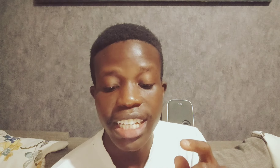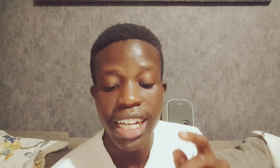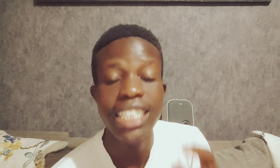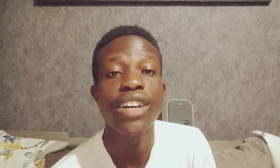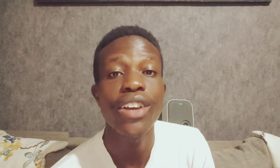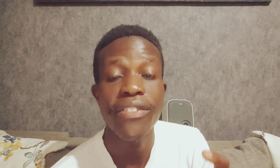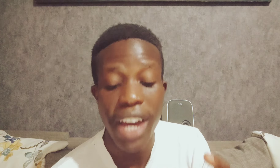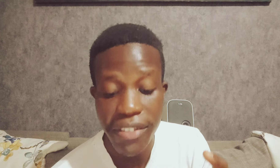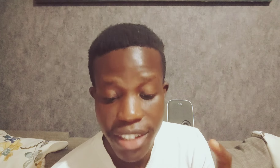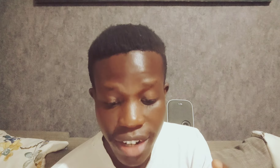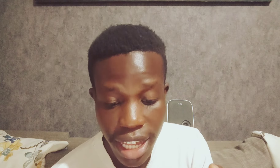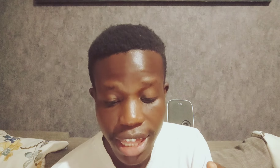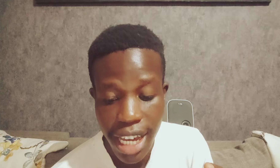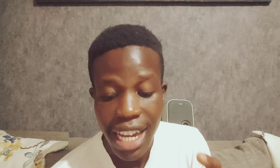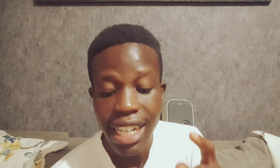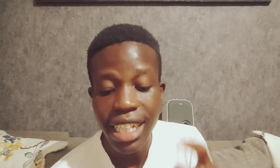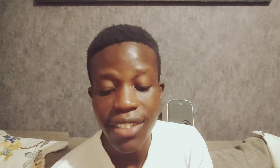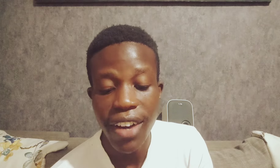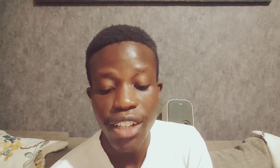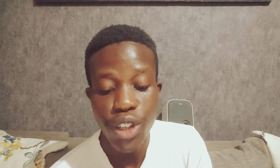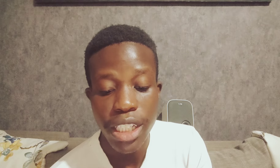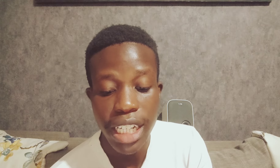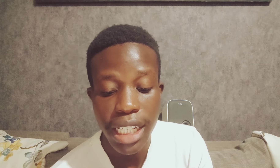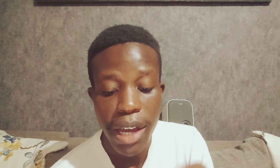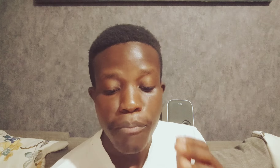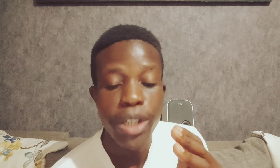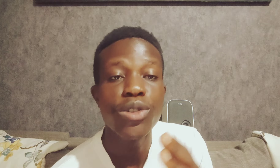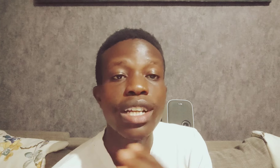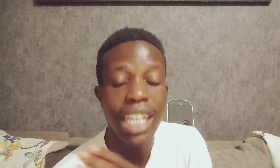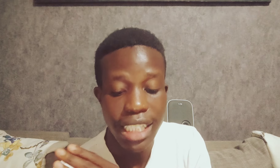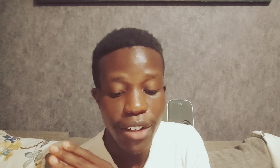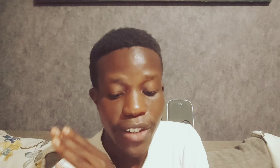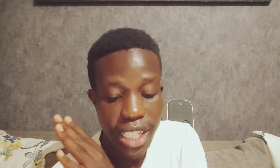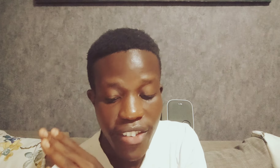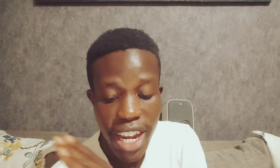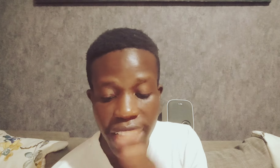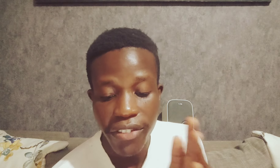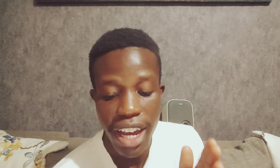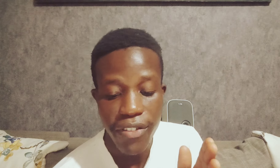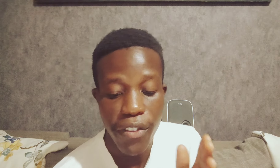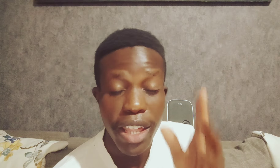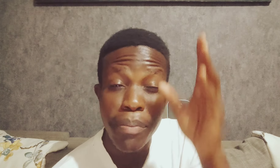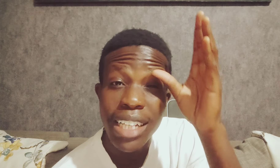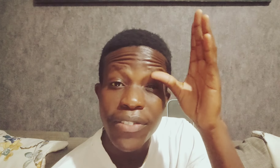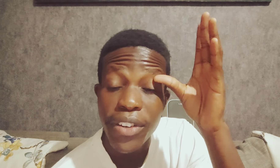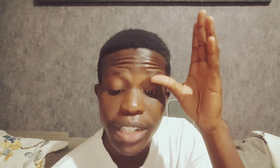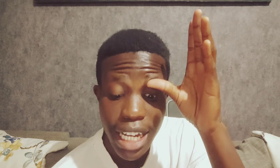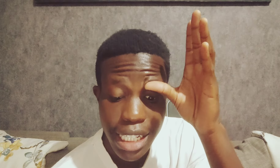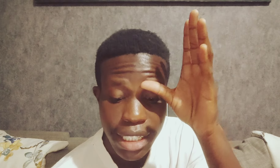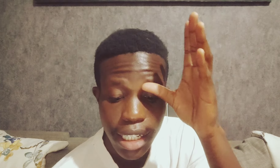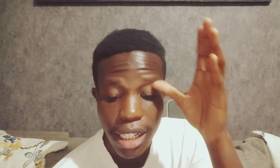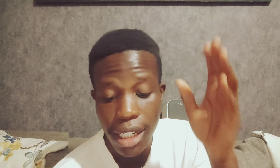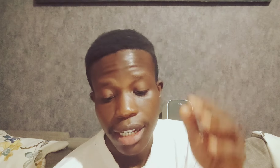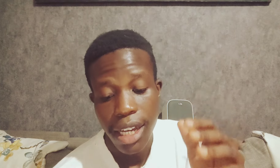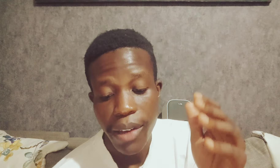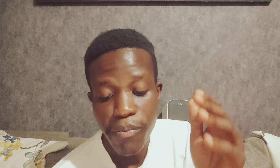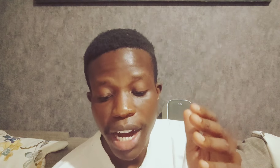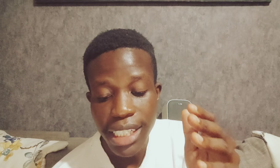initially reaching Category 5 strength. It has fluctuated between Categories 3 and 5 over the past few